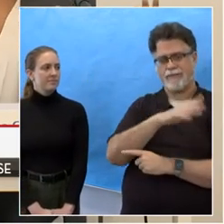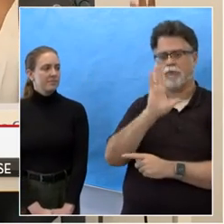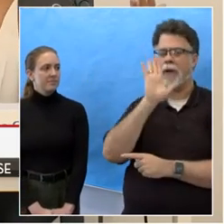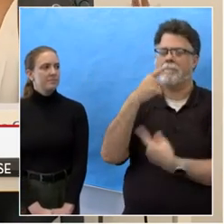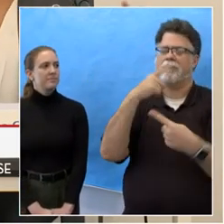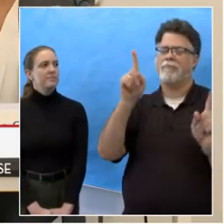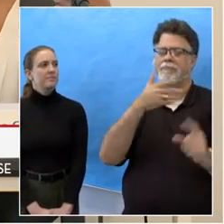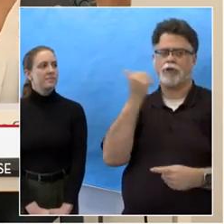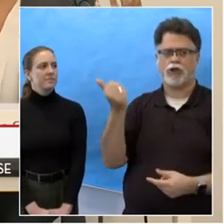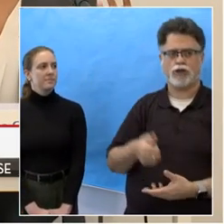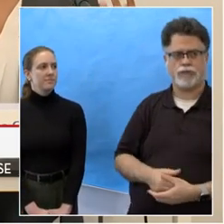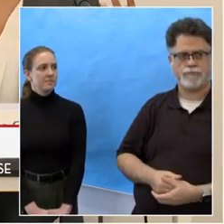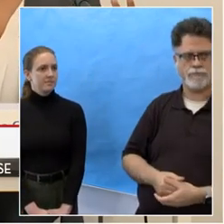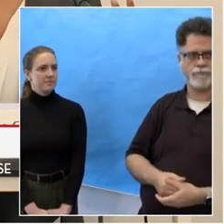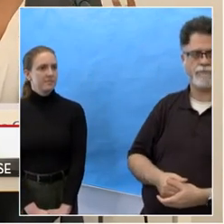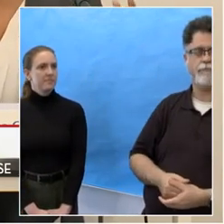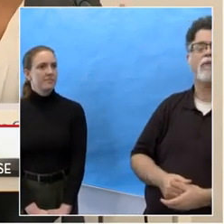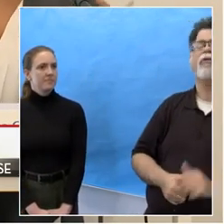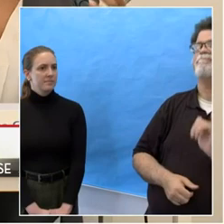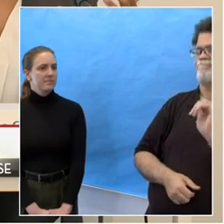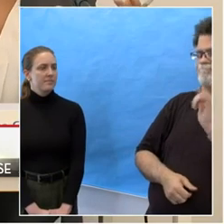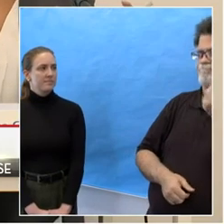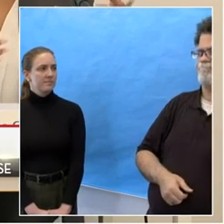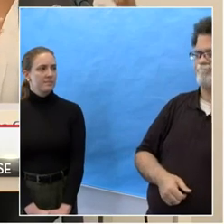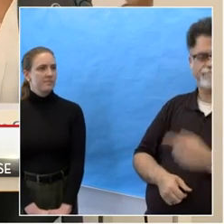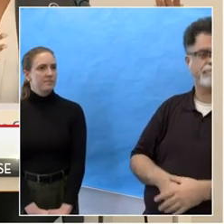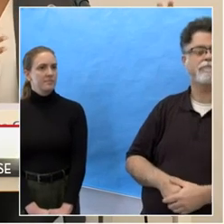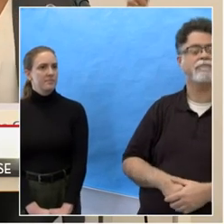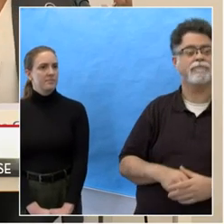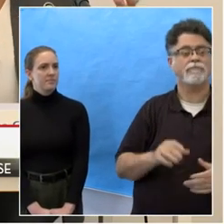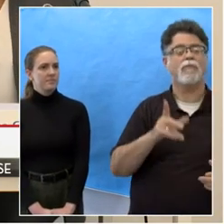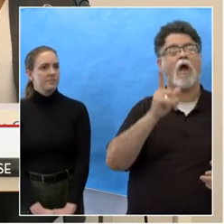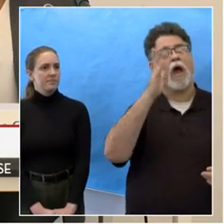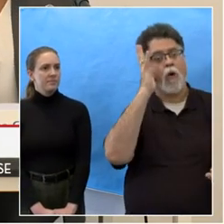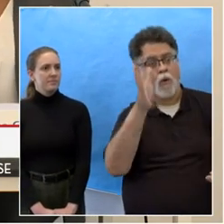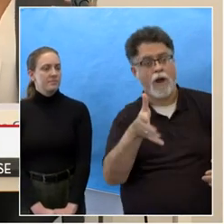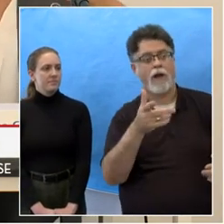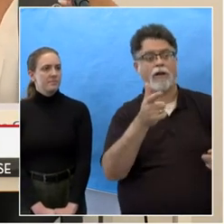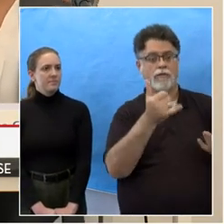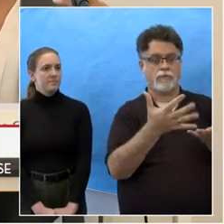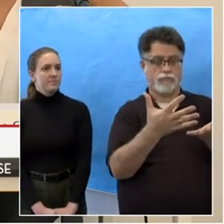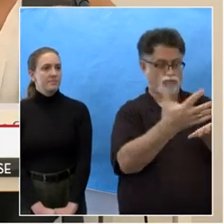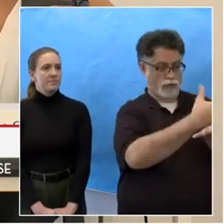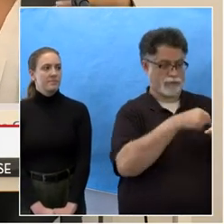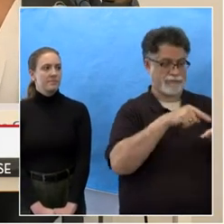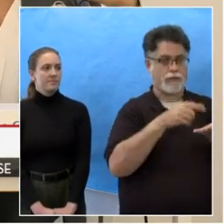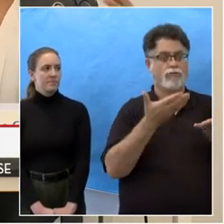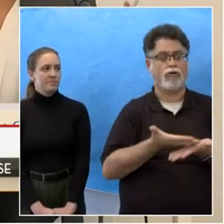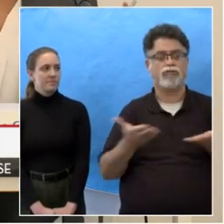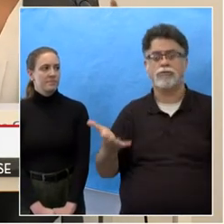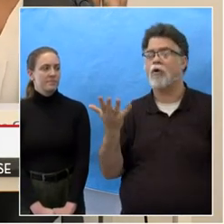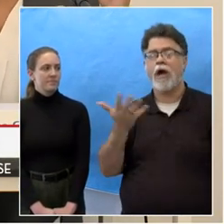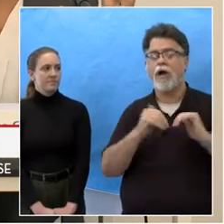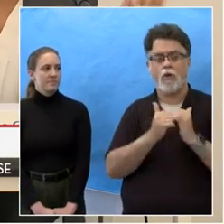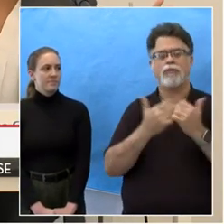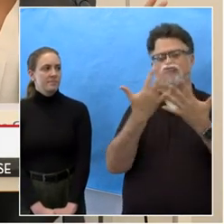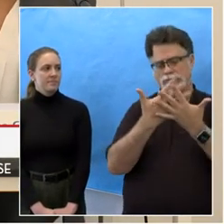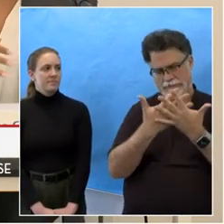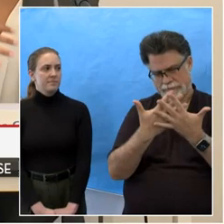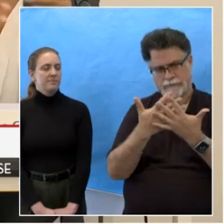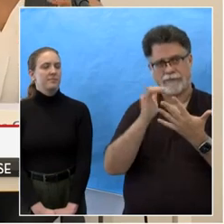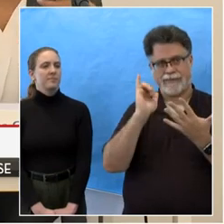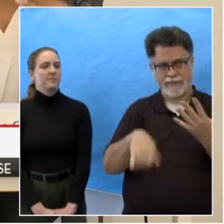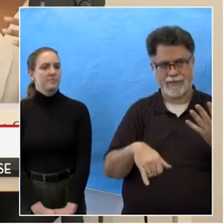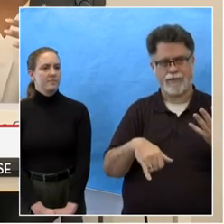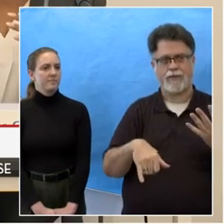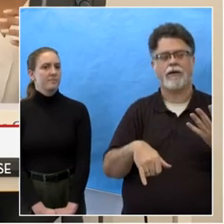be collecting and screening curriculum resources, materials, and options for our educators, and then providing back through a free